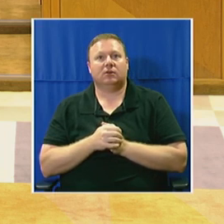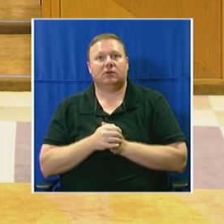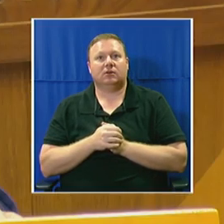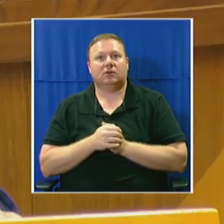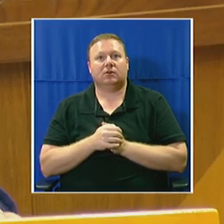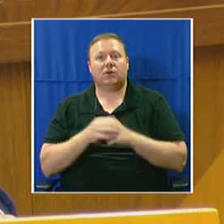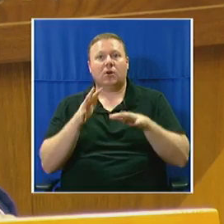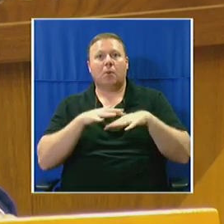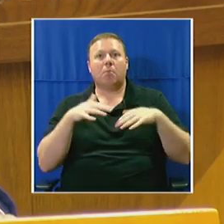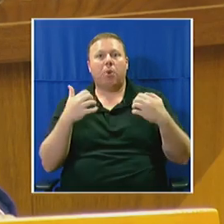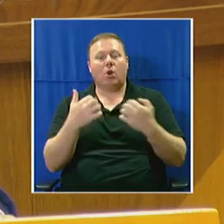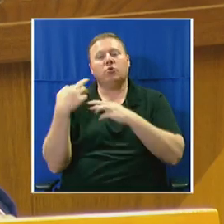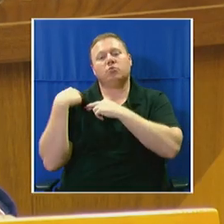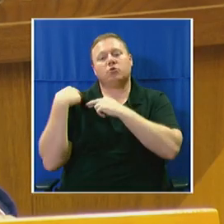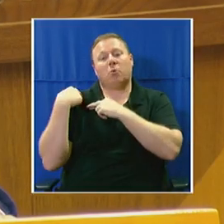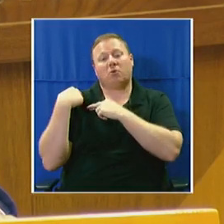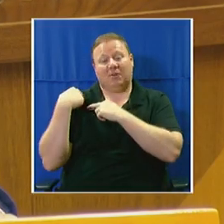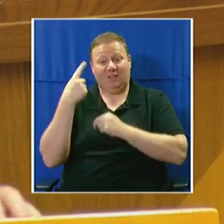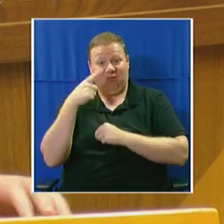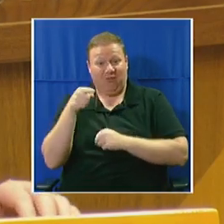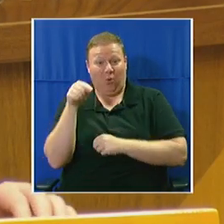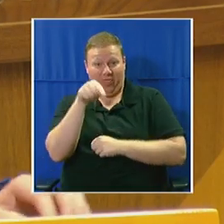declaration go ahead